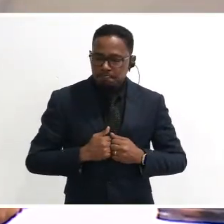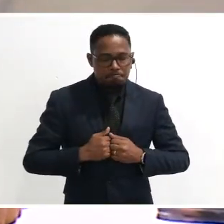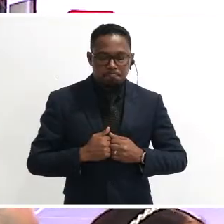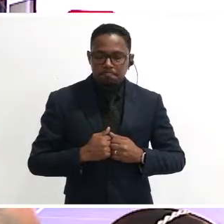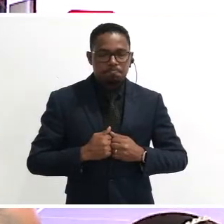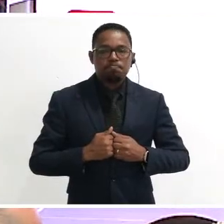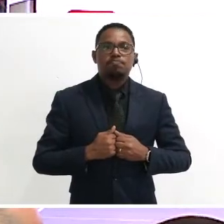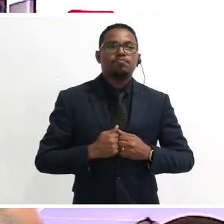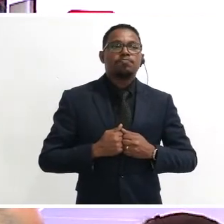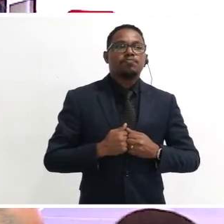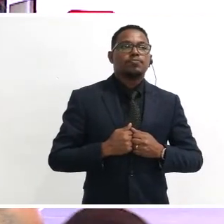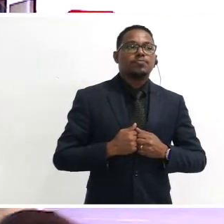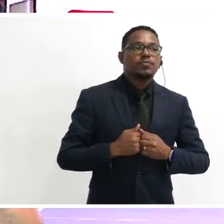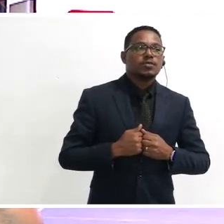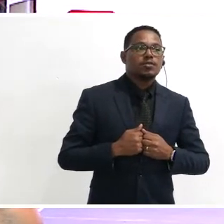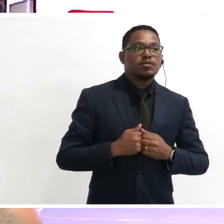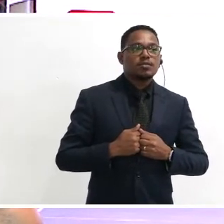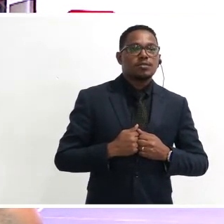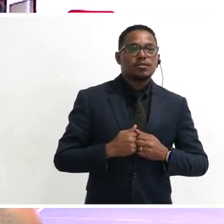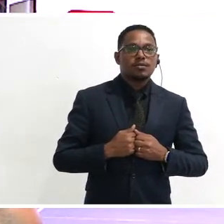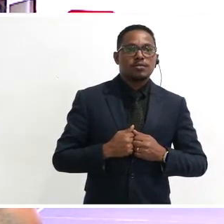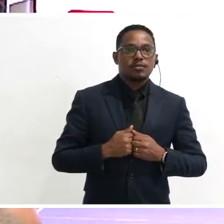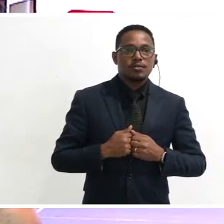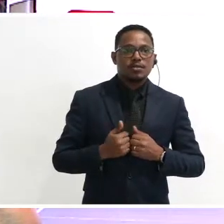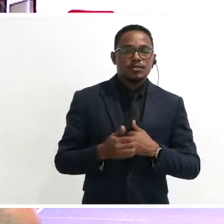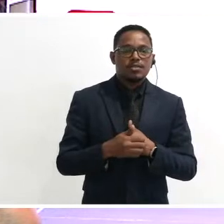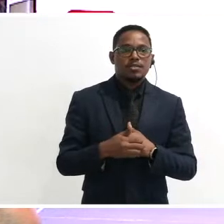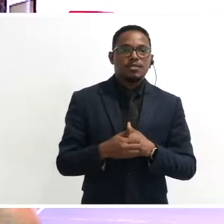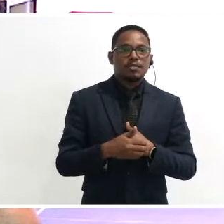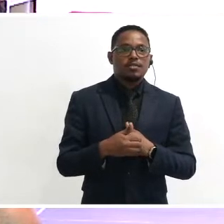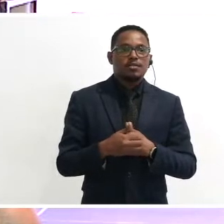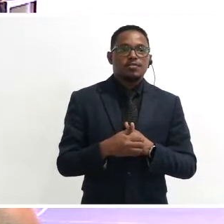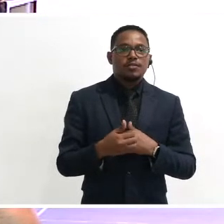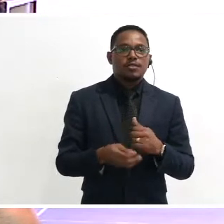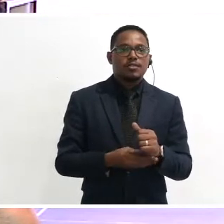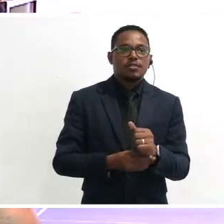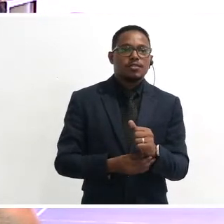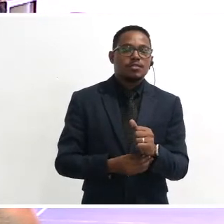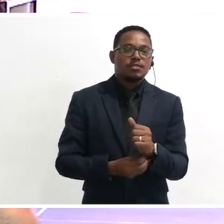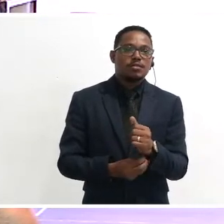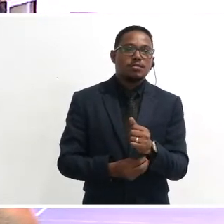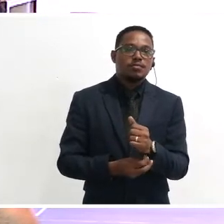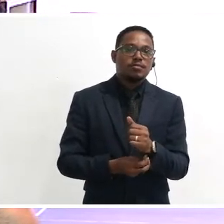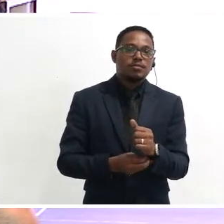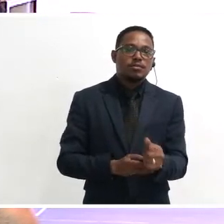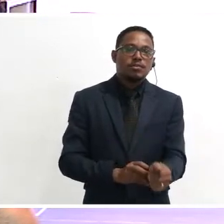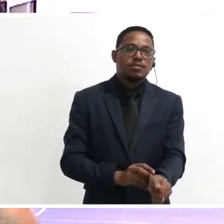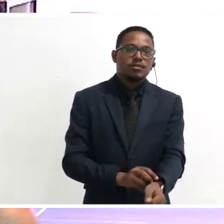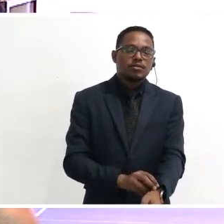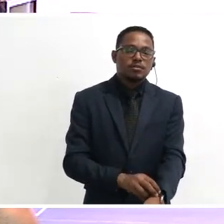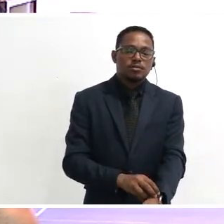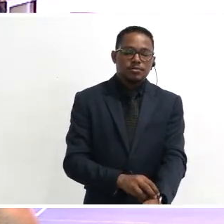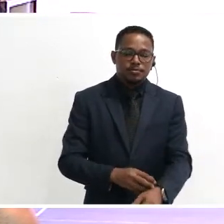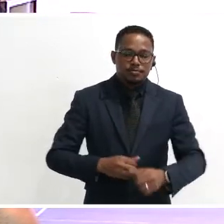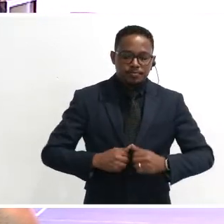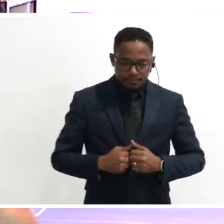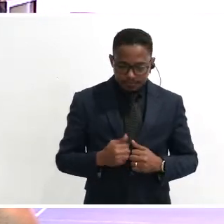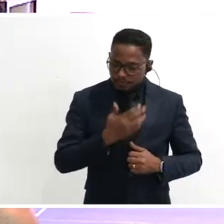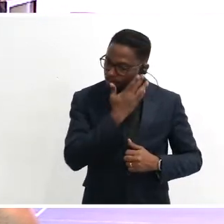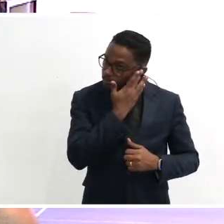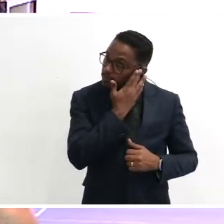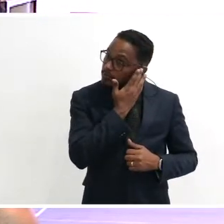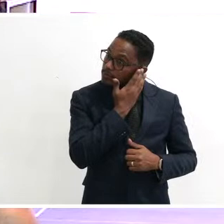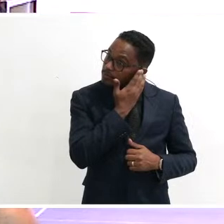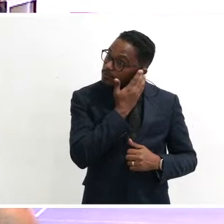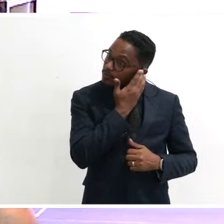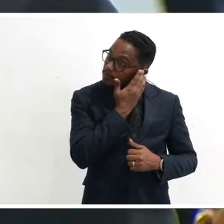Hi everyone. Thank you, Mr. Paul, for the presentation. I have a question. What software CAD is used